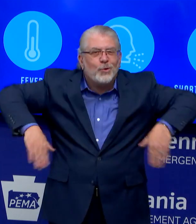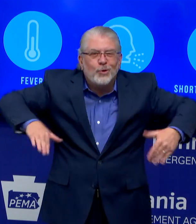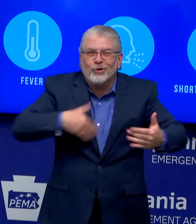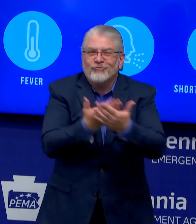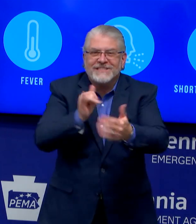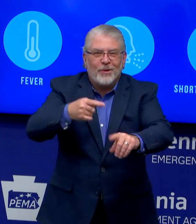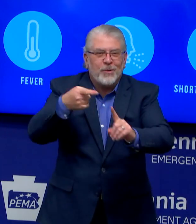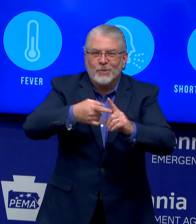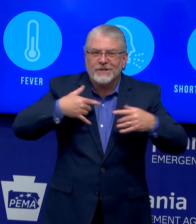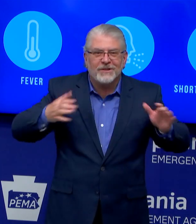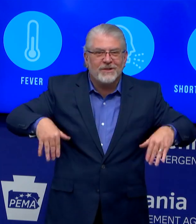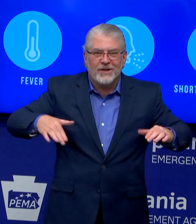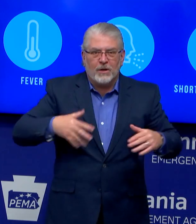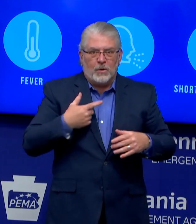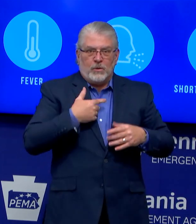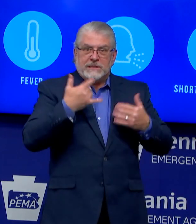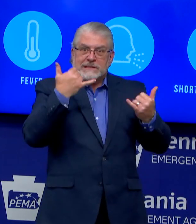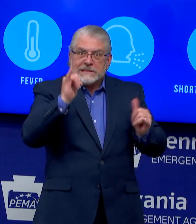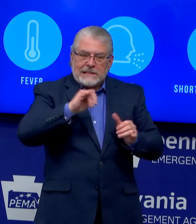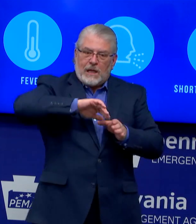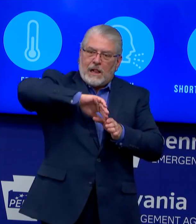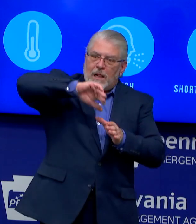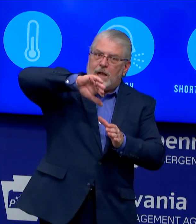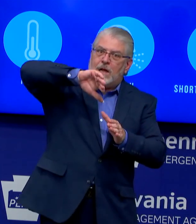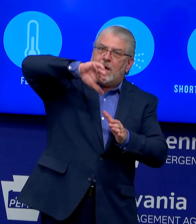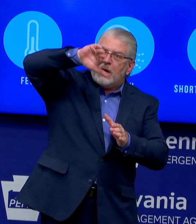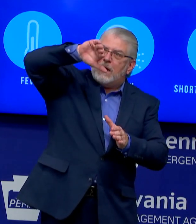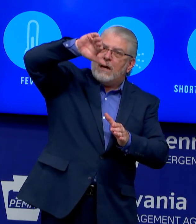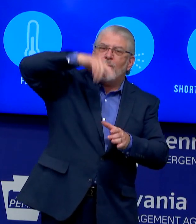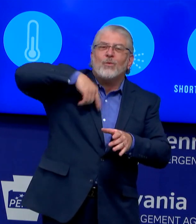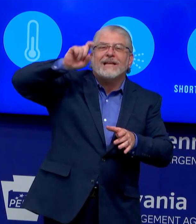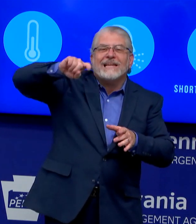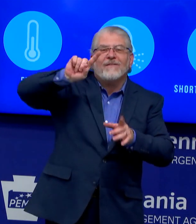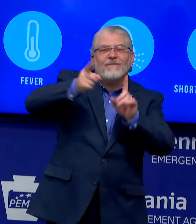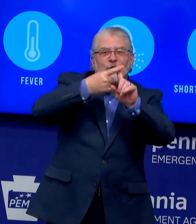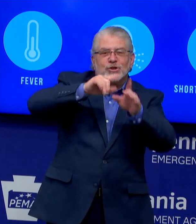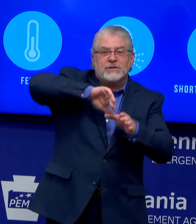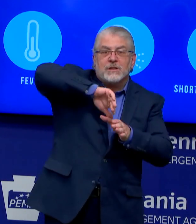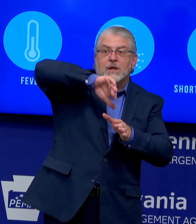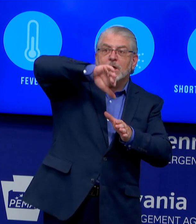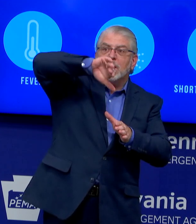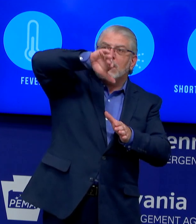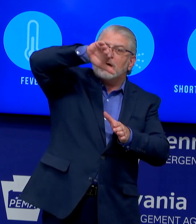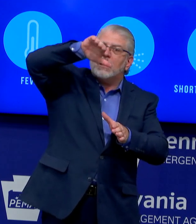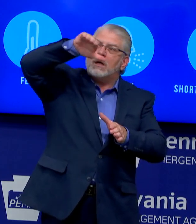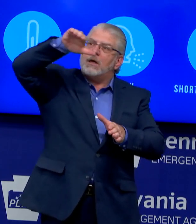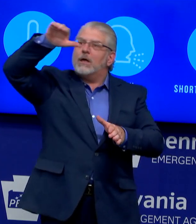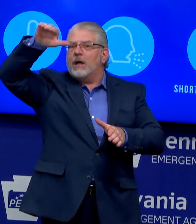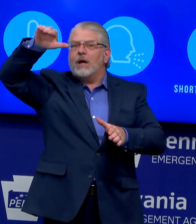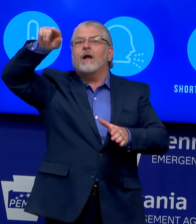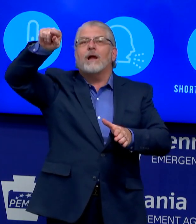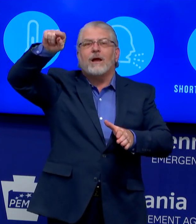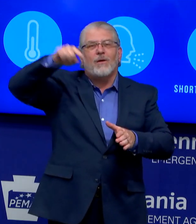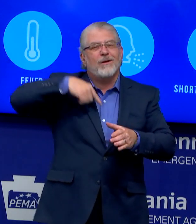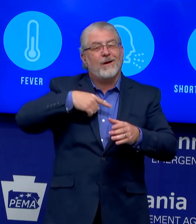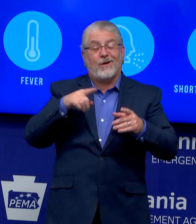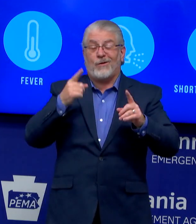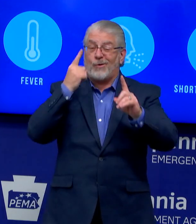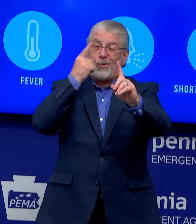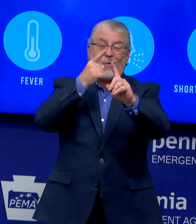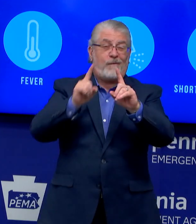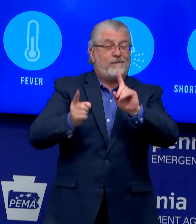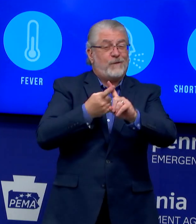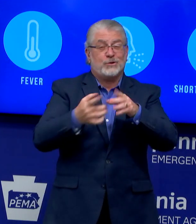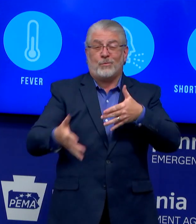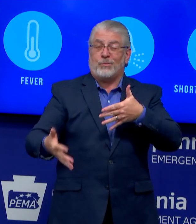significant new numbers of COVID-19, and we have to protect the public health and save lives. We have a question from